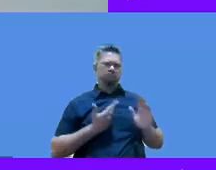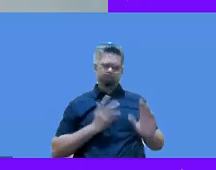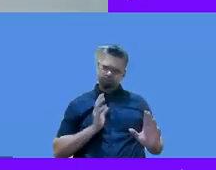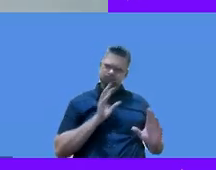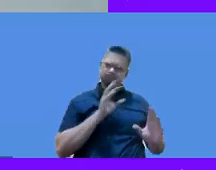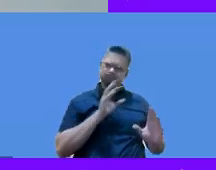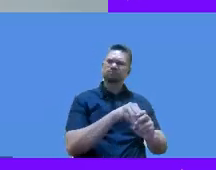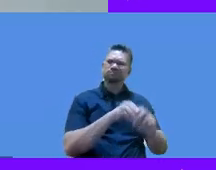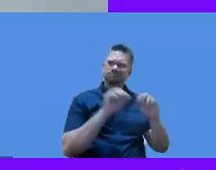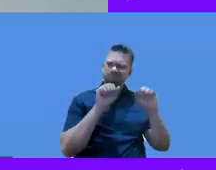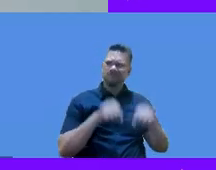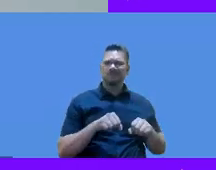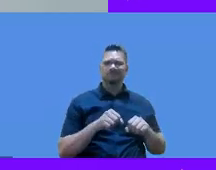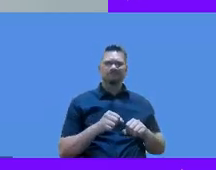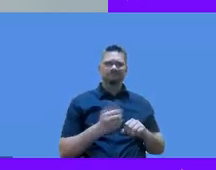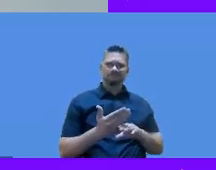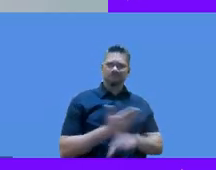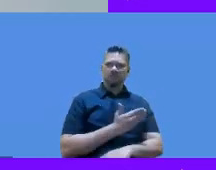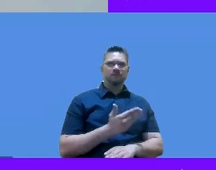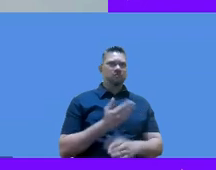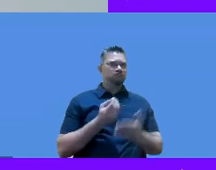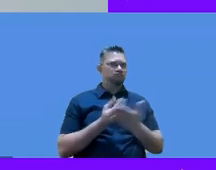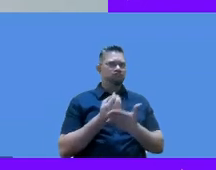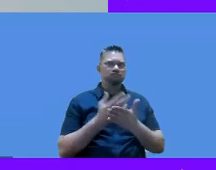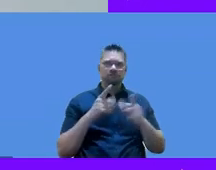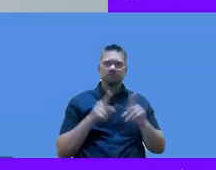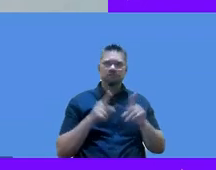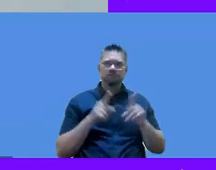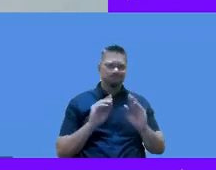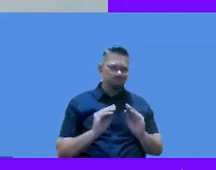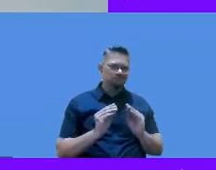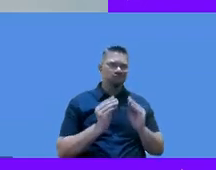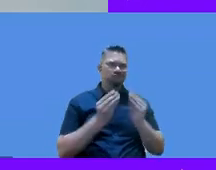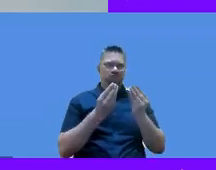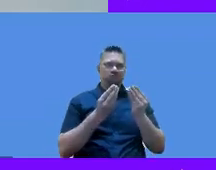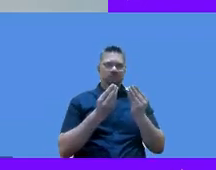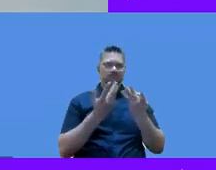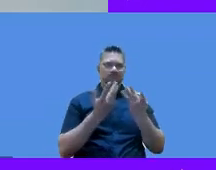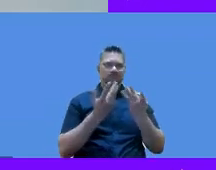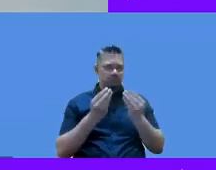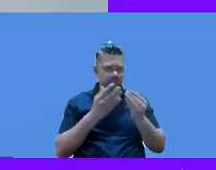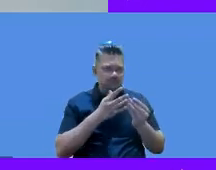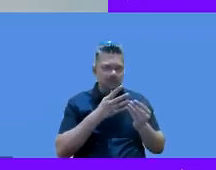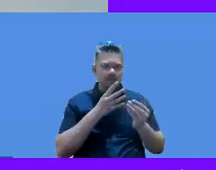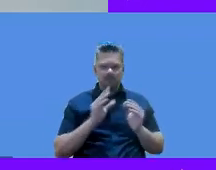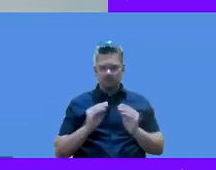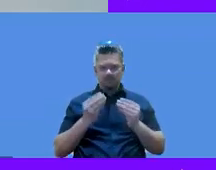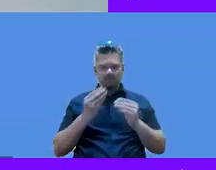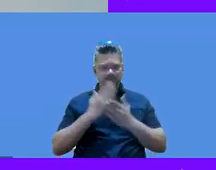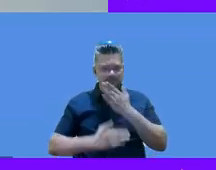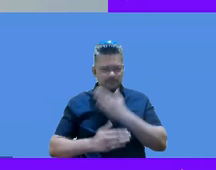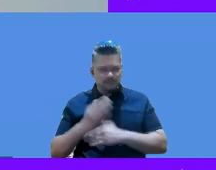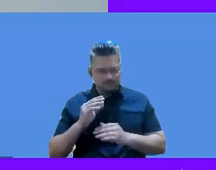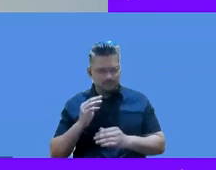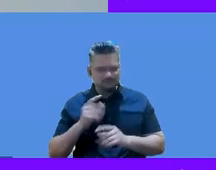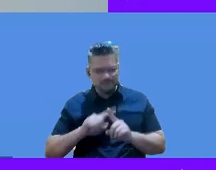to ensure that young people, especially those with disabilities or adolescent mothers, have a platform for engagement that is safe and accessible and